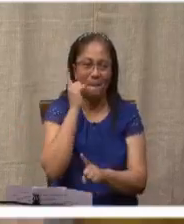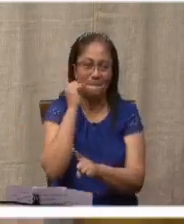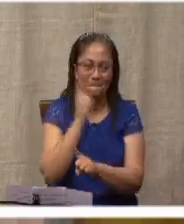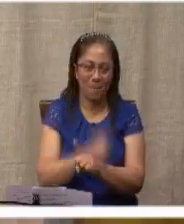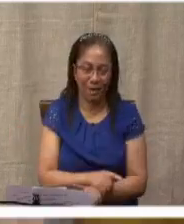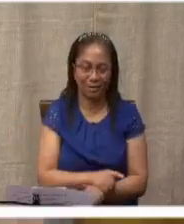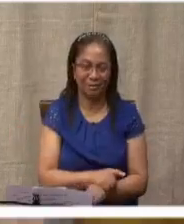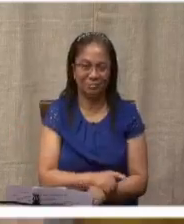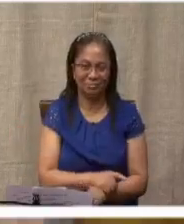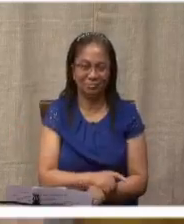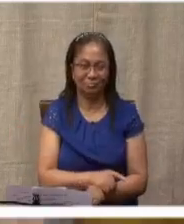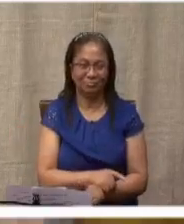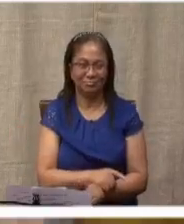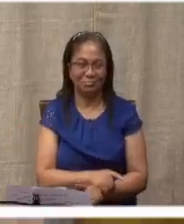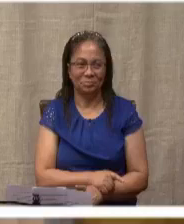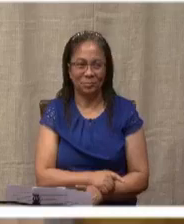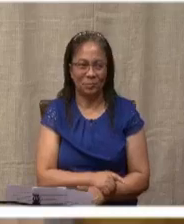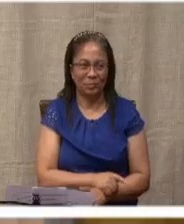amen